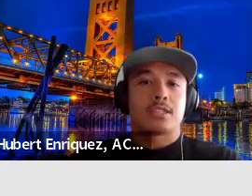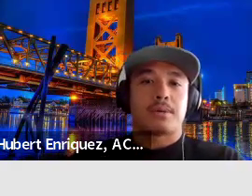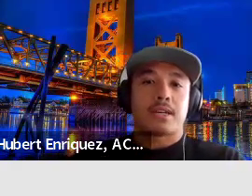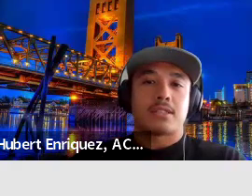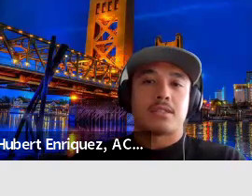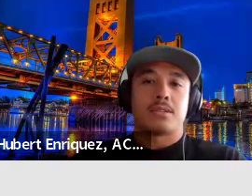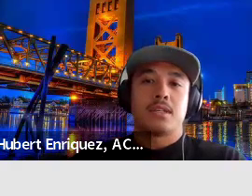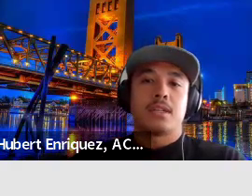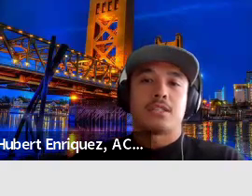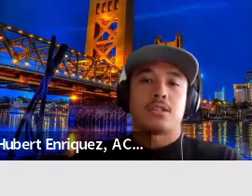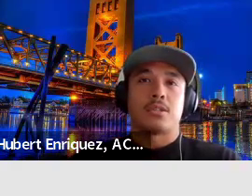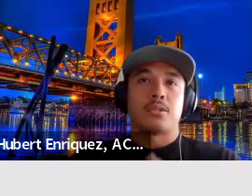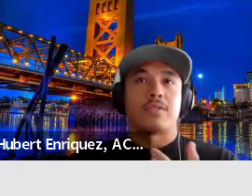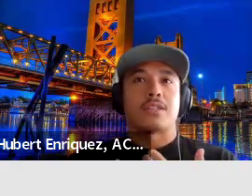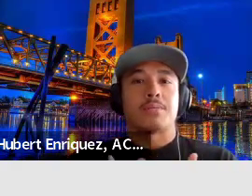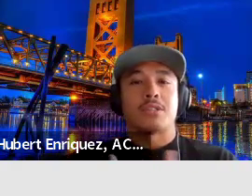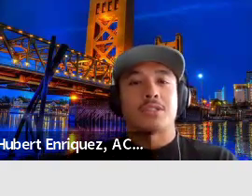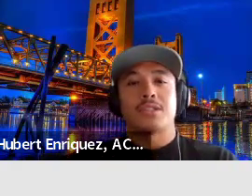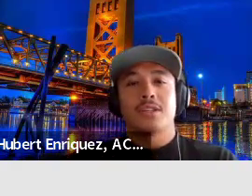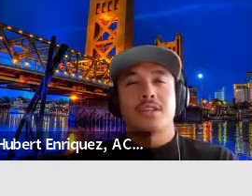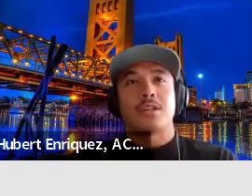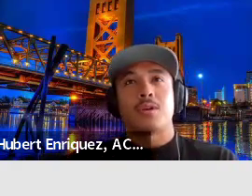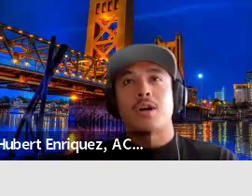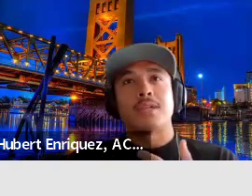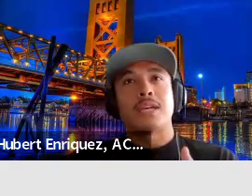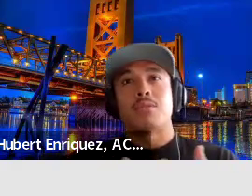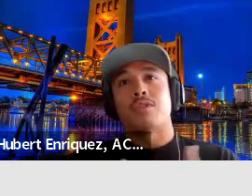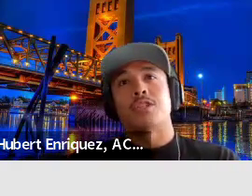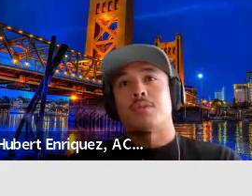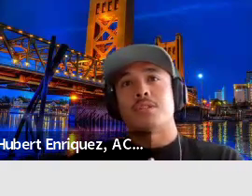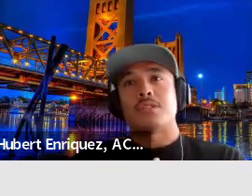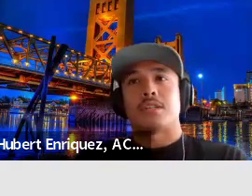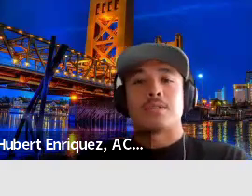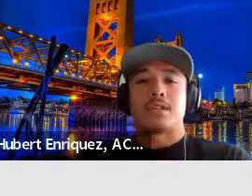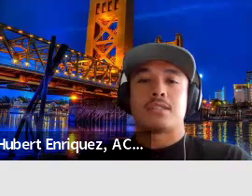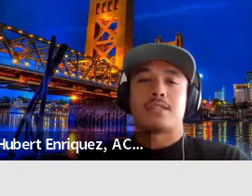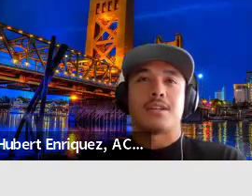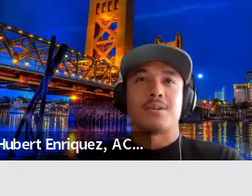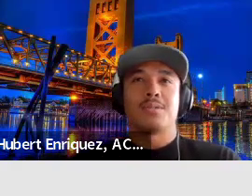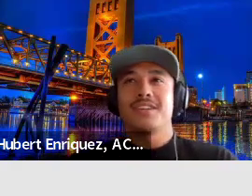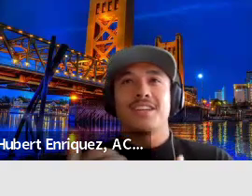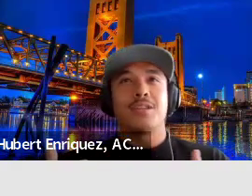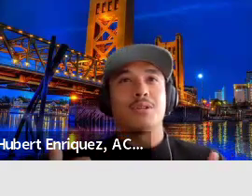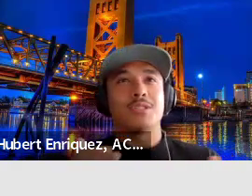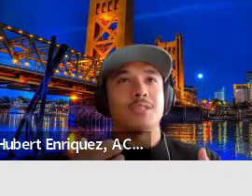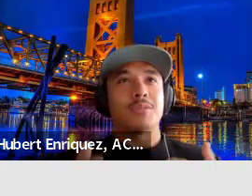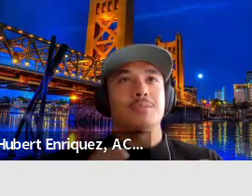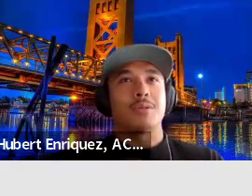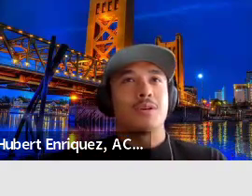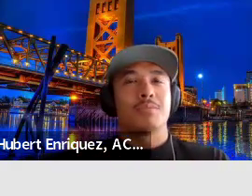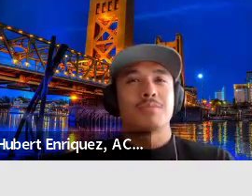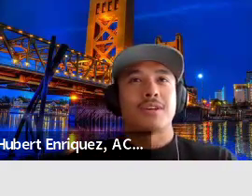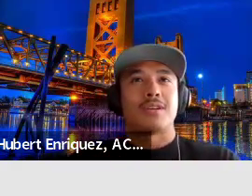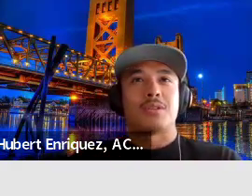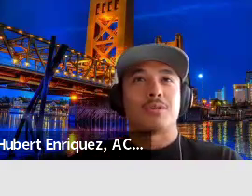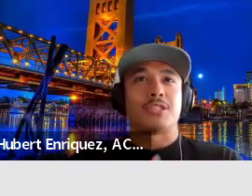set our clocks back. So it's also the perfect time to just, update and refresh your emergency go kits. I know in the emergency